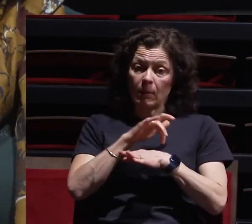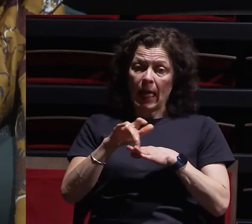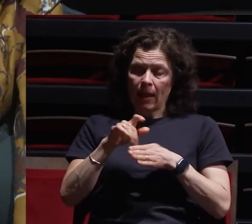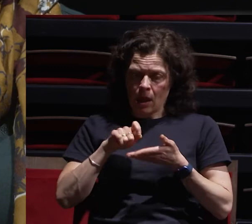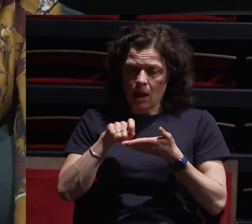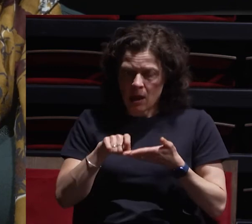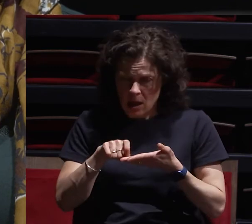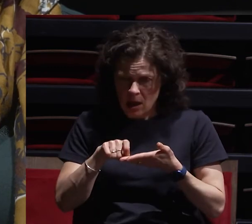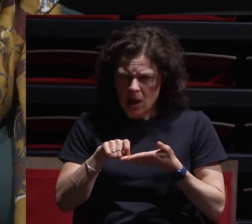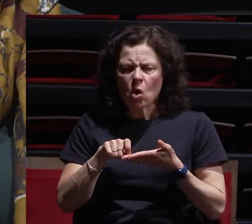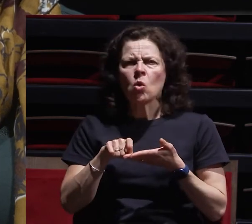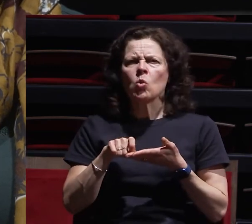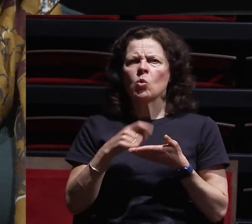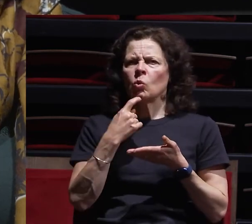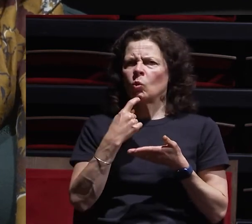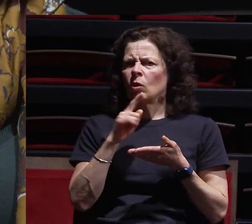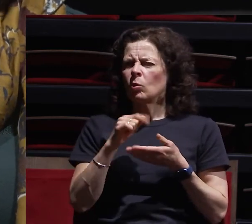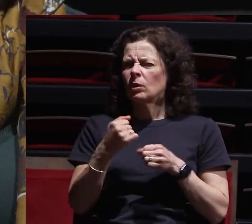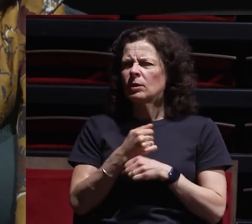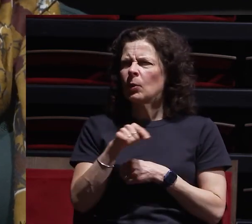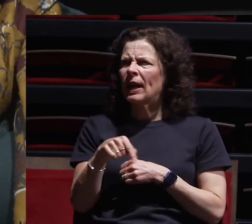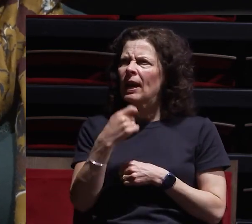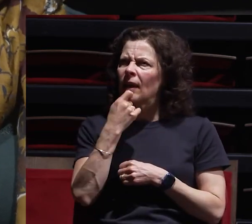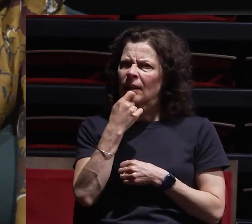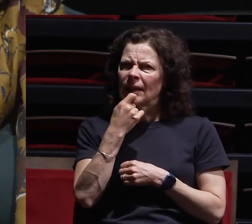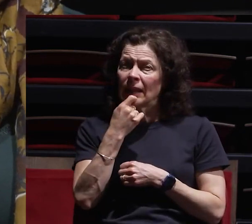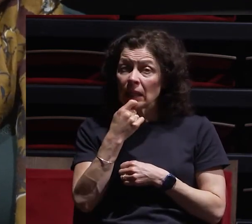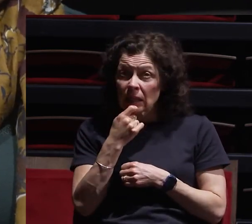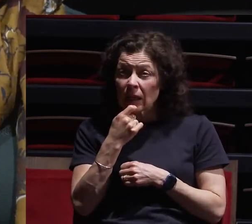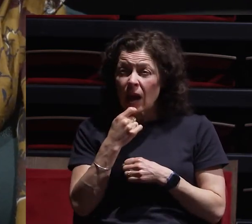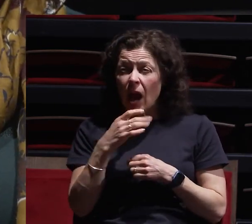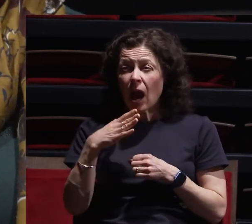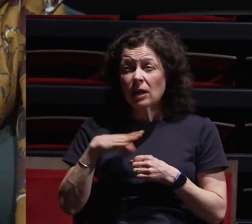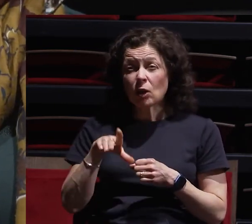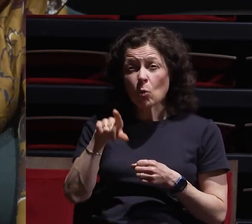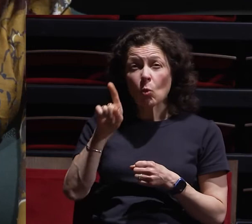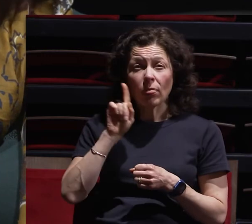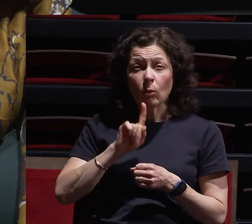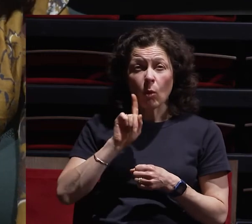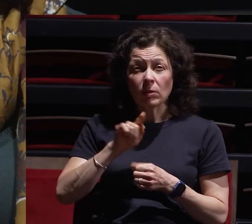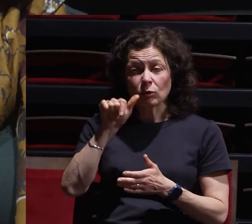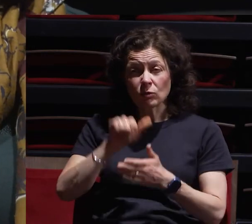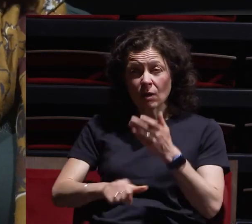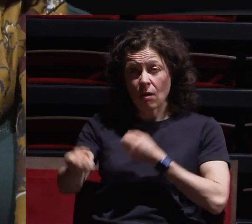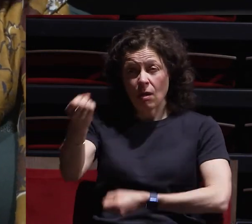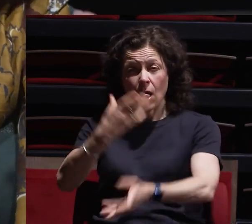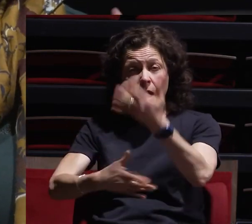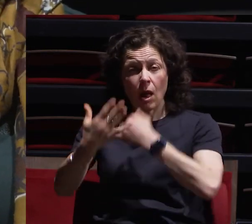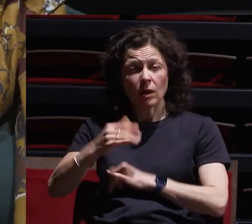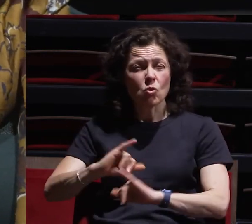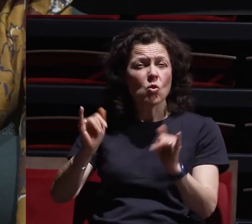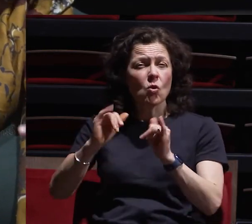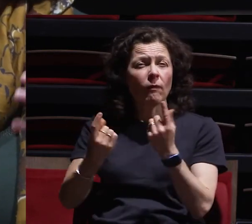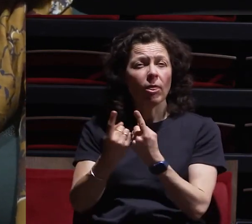And I got to that point in the play and I went, oh, crikey, what do I do here? Do I just end the scene? I don't